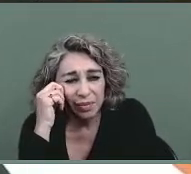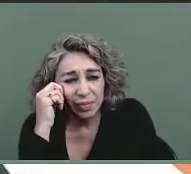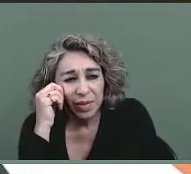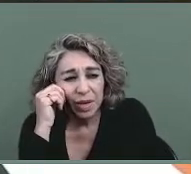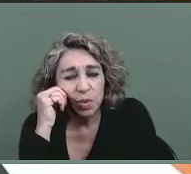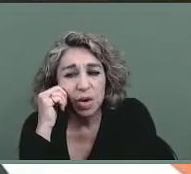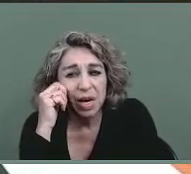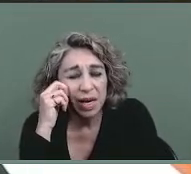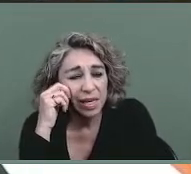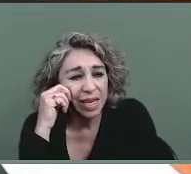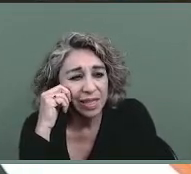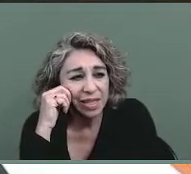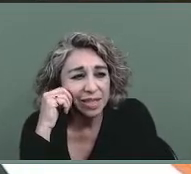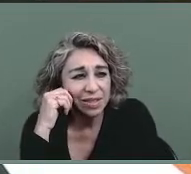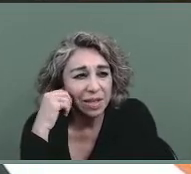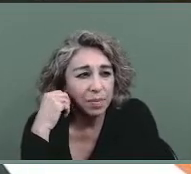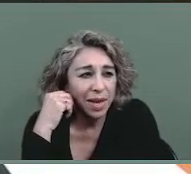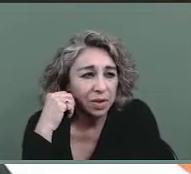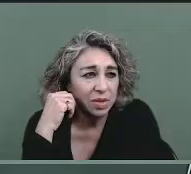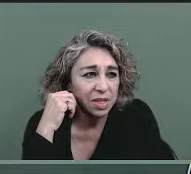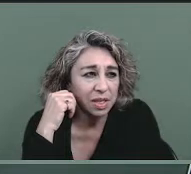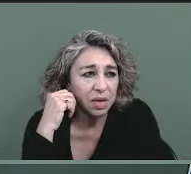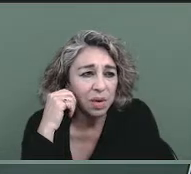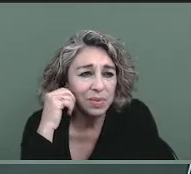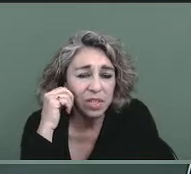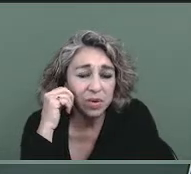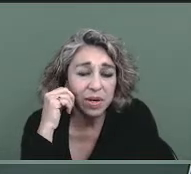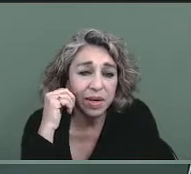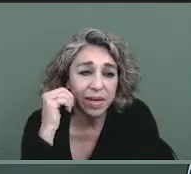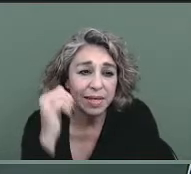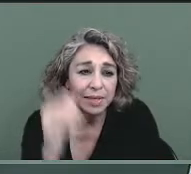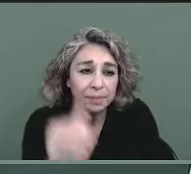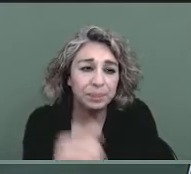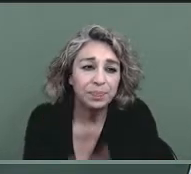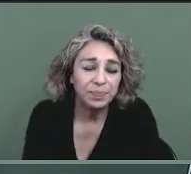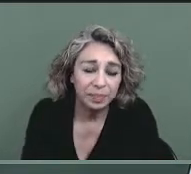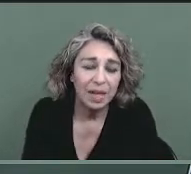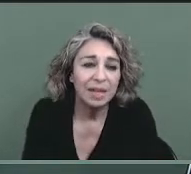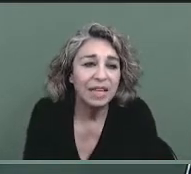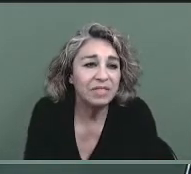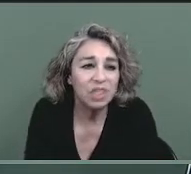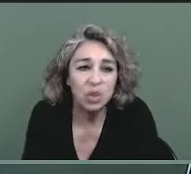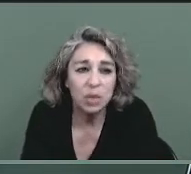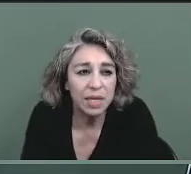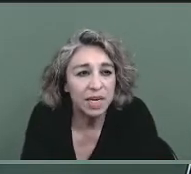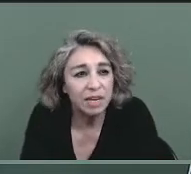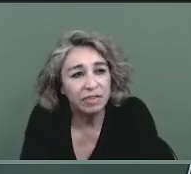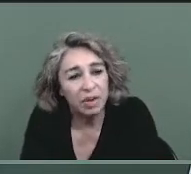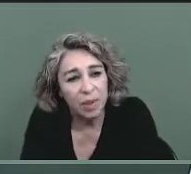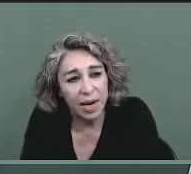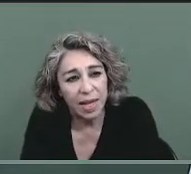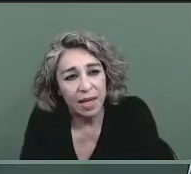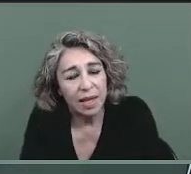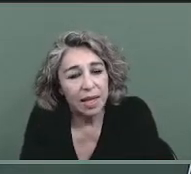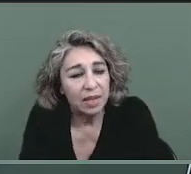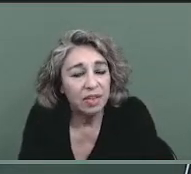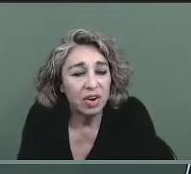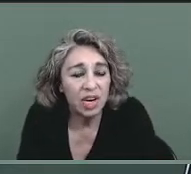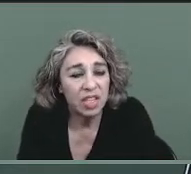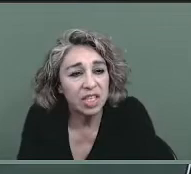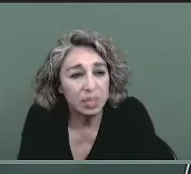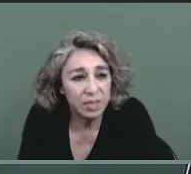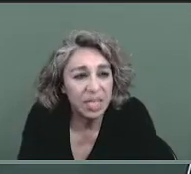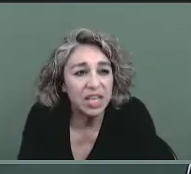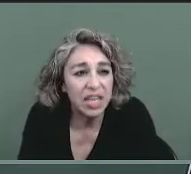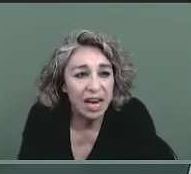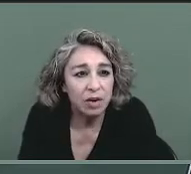we're not gonna take a single step backwards corruption is going to end they've stolen enough already they're gonna